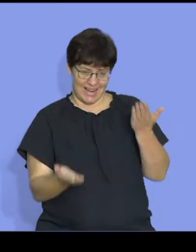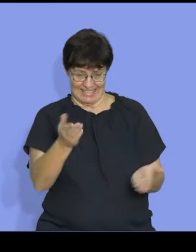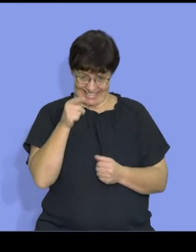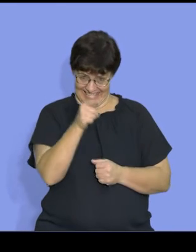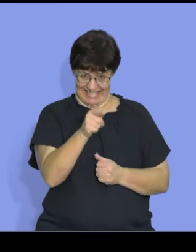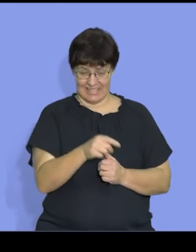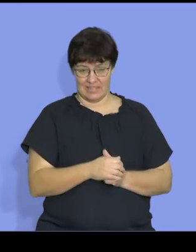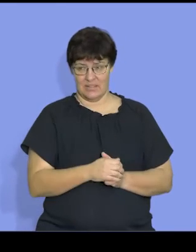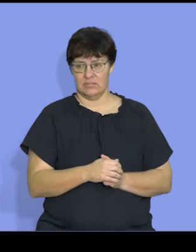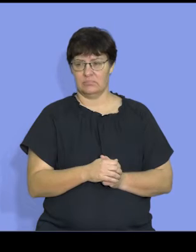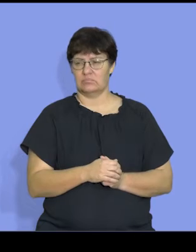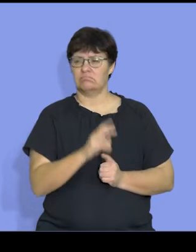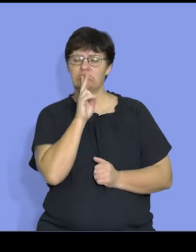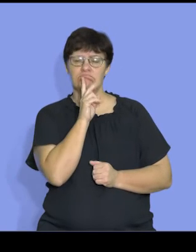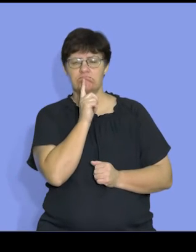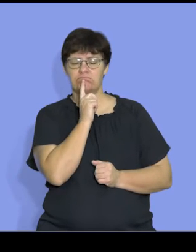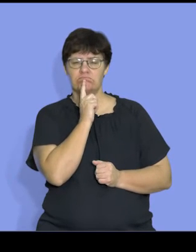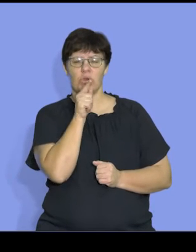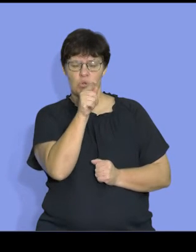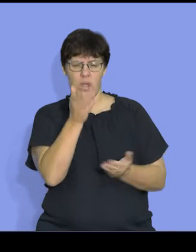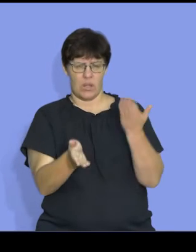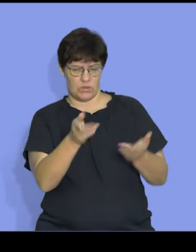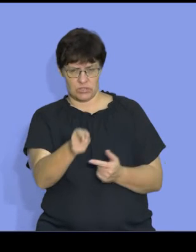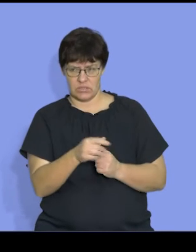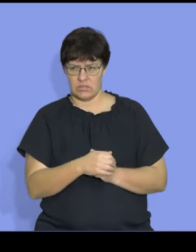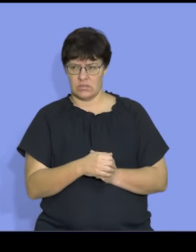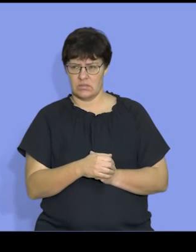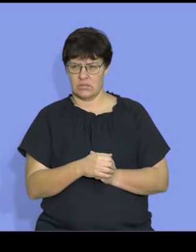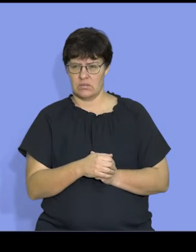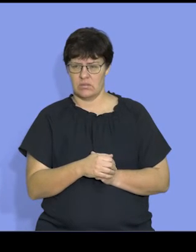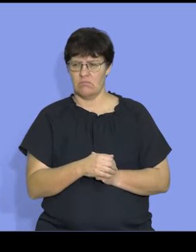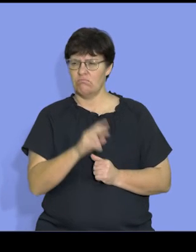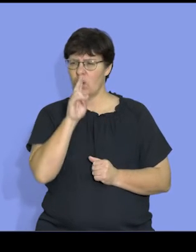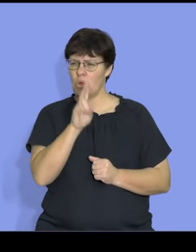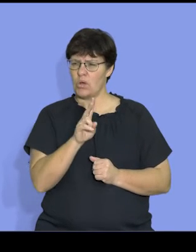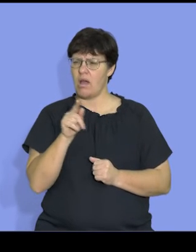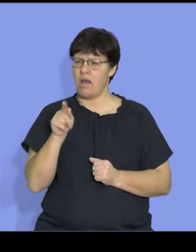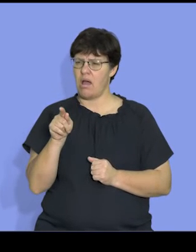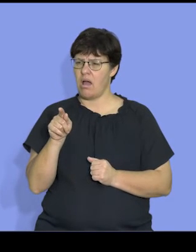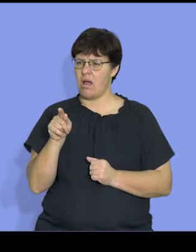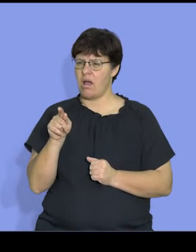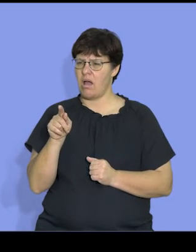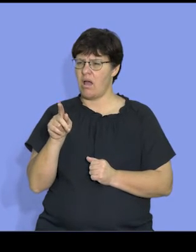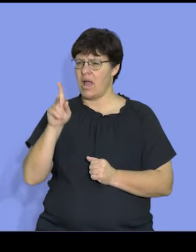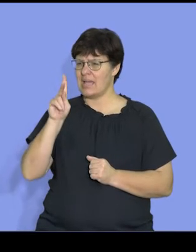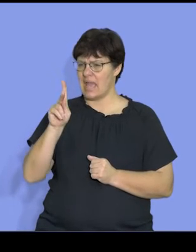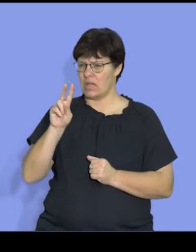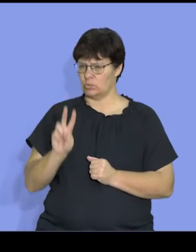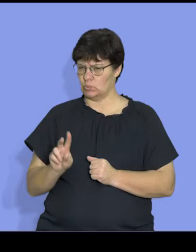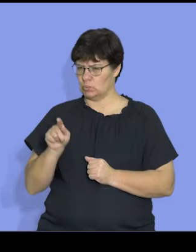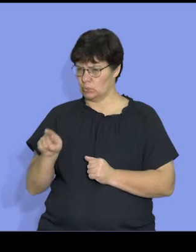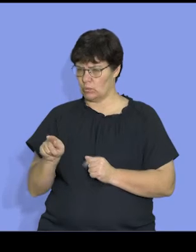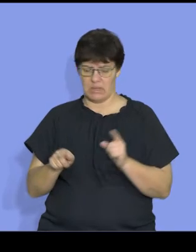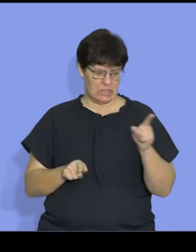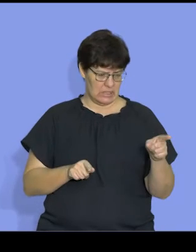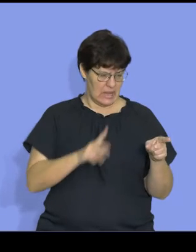this case. Now, if we look at this equation, if you look at potassium on the right-hand side, it's K2. So we need to put a